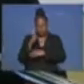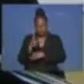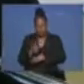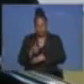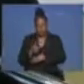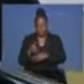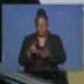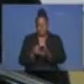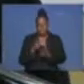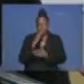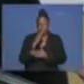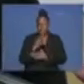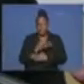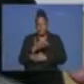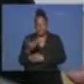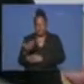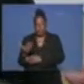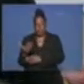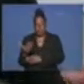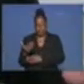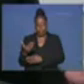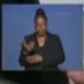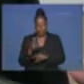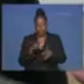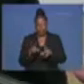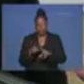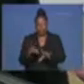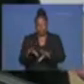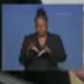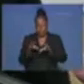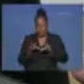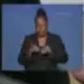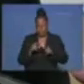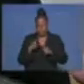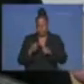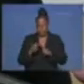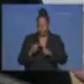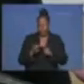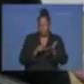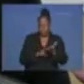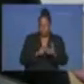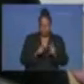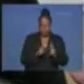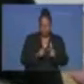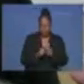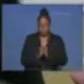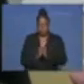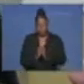will be something that they are prepared to accept and that we can sign as soon as possible.